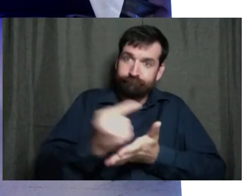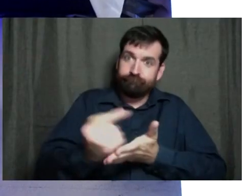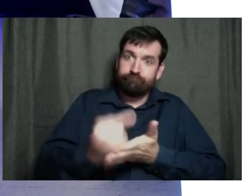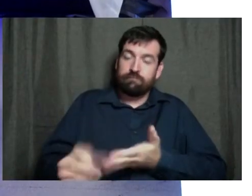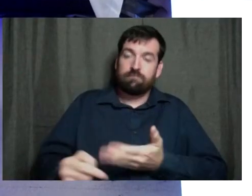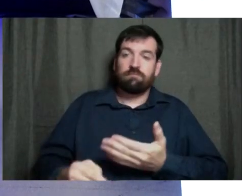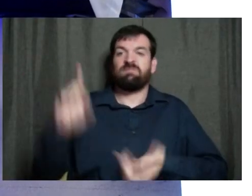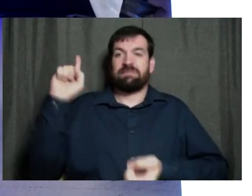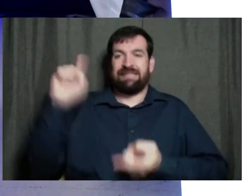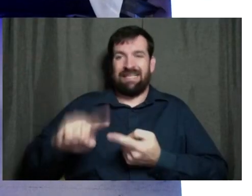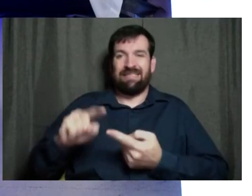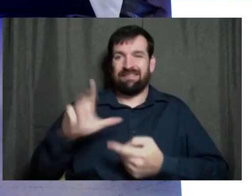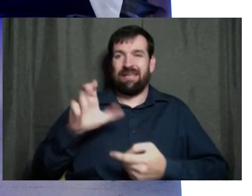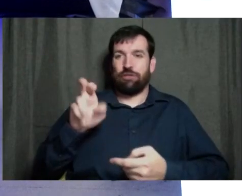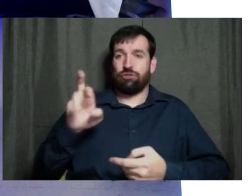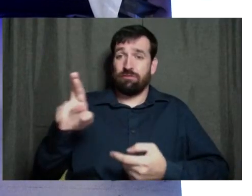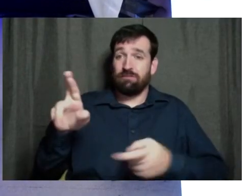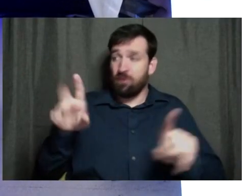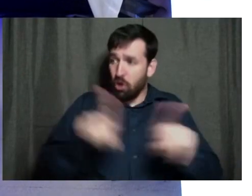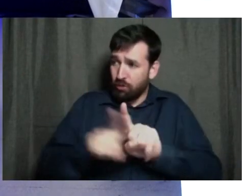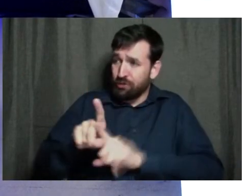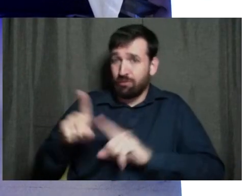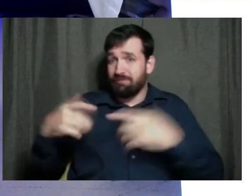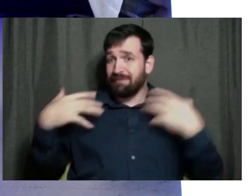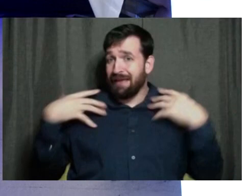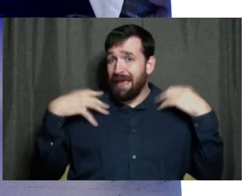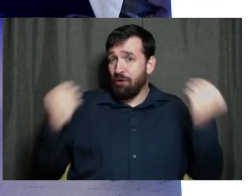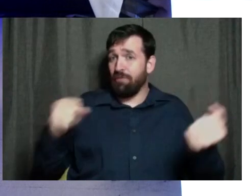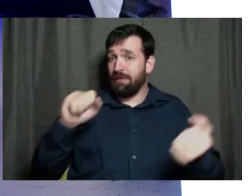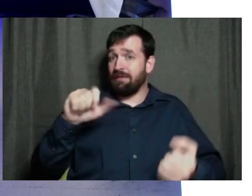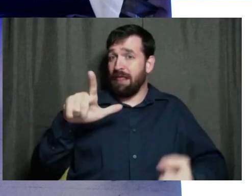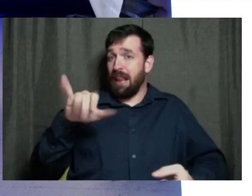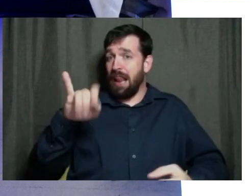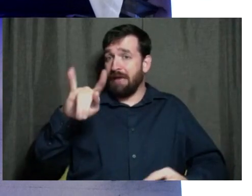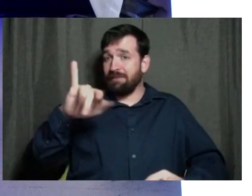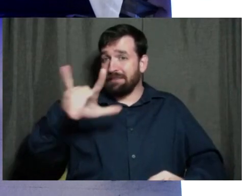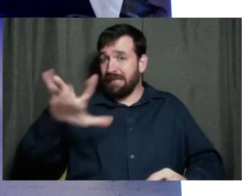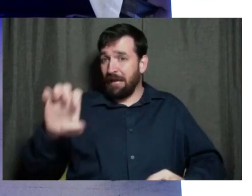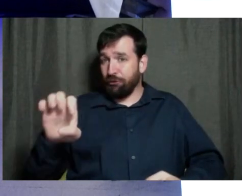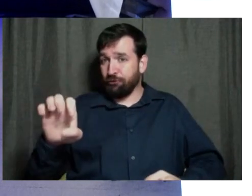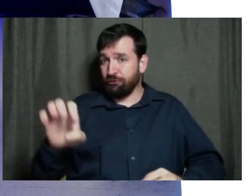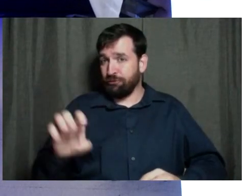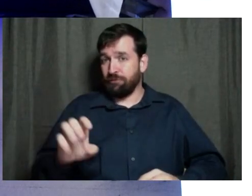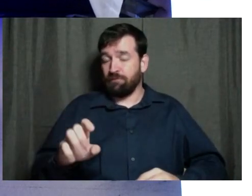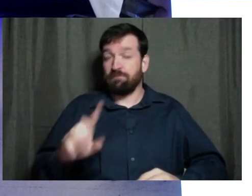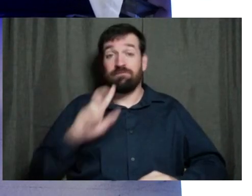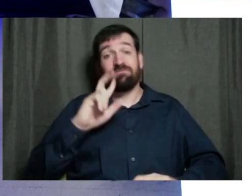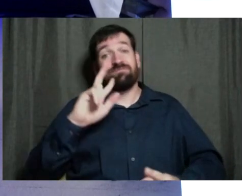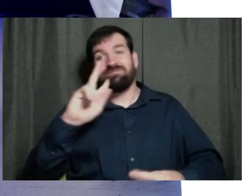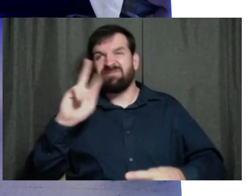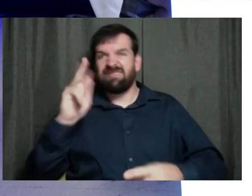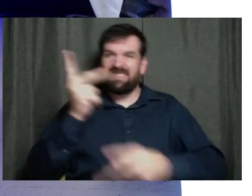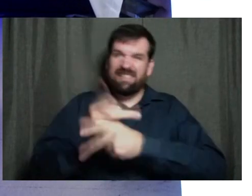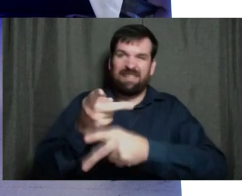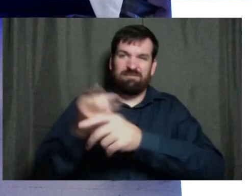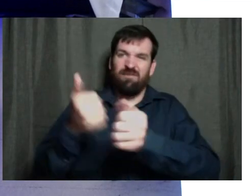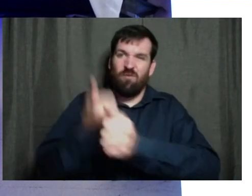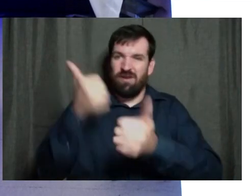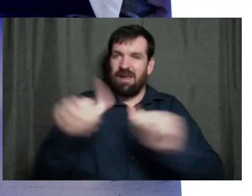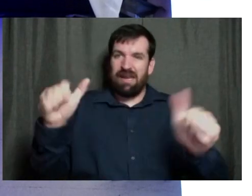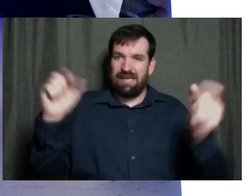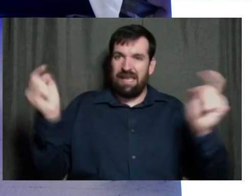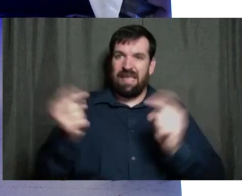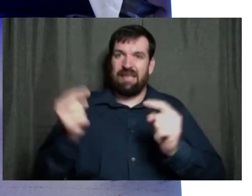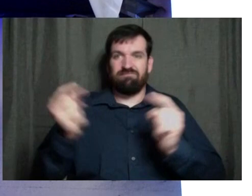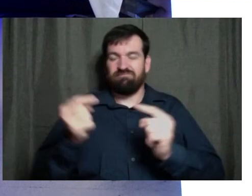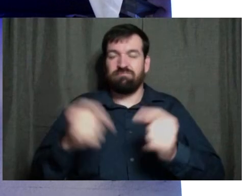to just a really good, solid, healthy lifestyle that we would say almost with anything to rid yourself of any illness. Are there any foods that are just what are